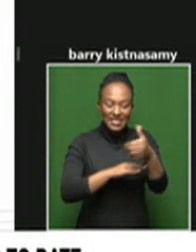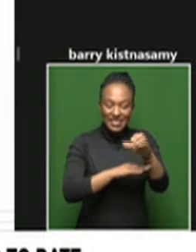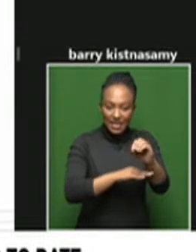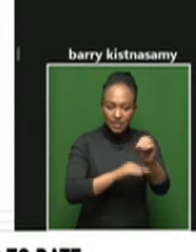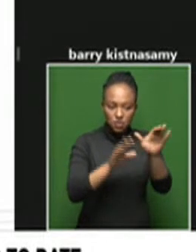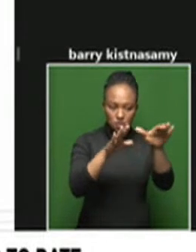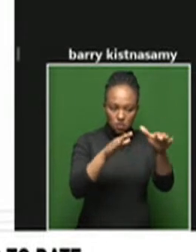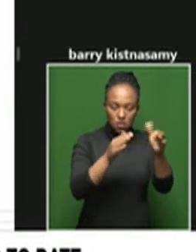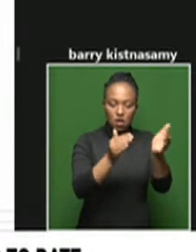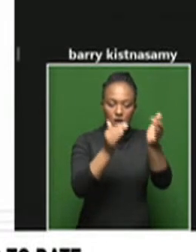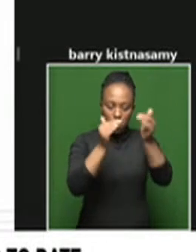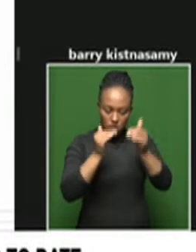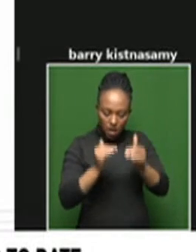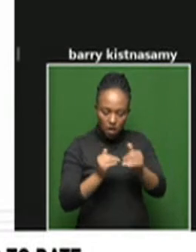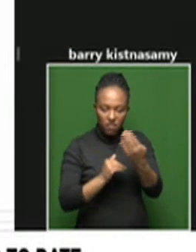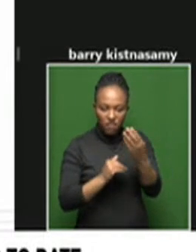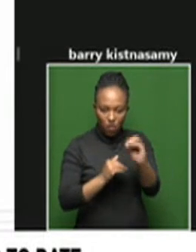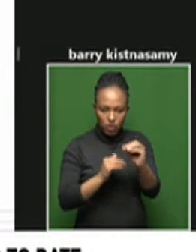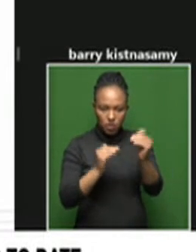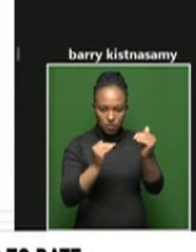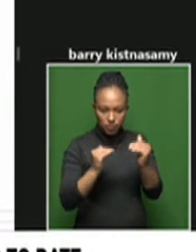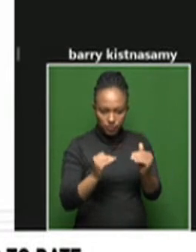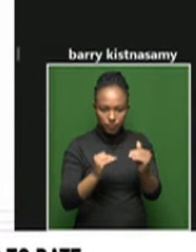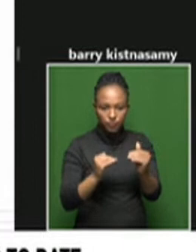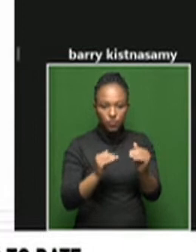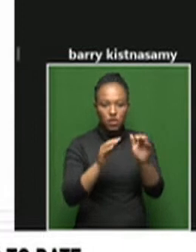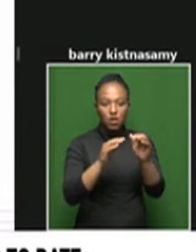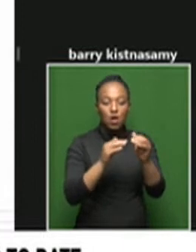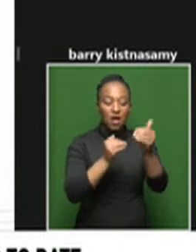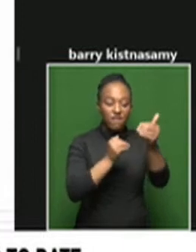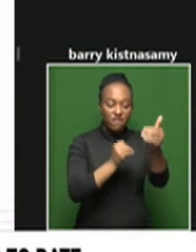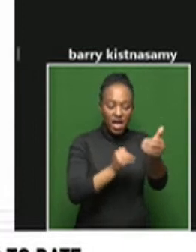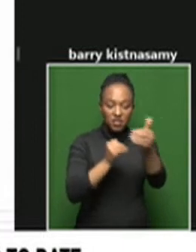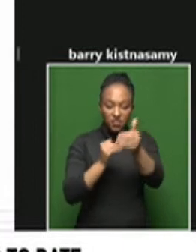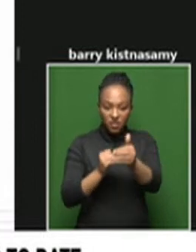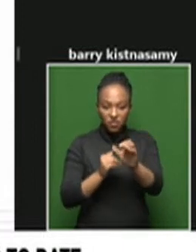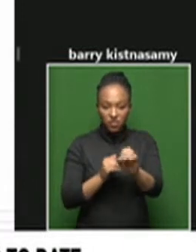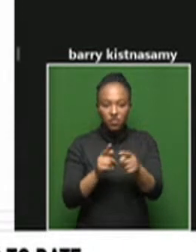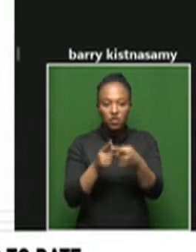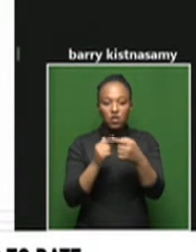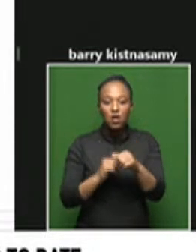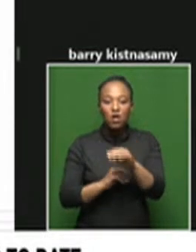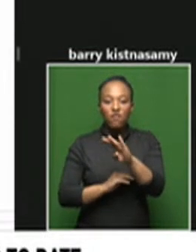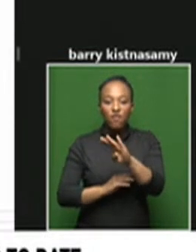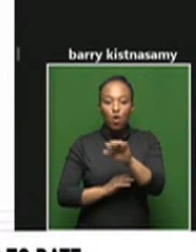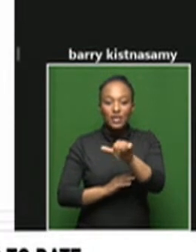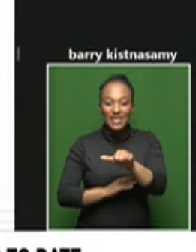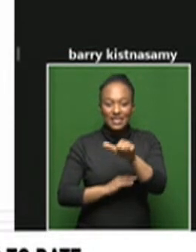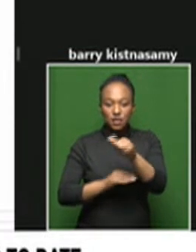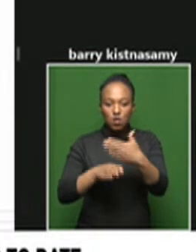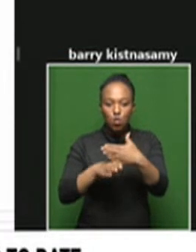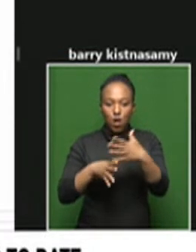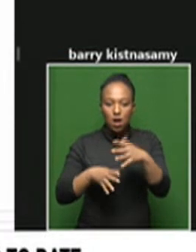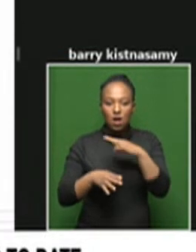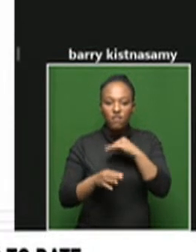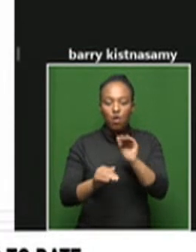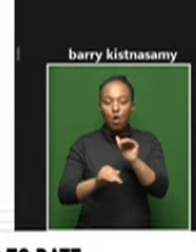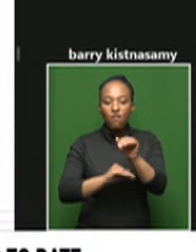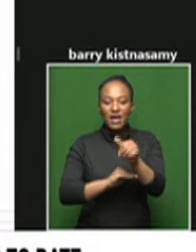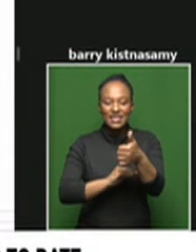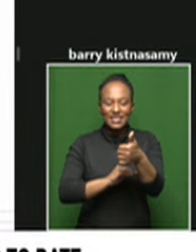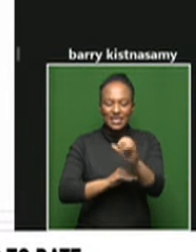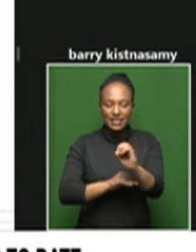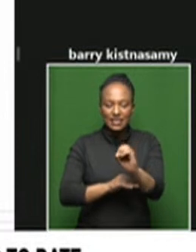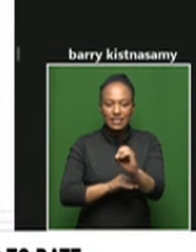and above, which is still in phase two. And the numbers in terms of the formal sector, we have about 416,000 workers above 60 years of age,